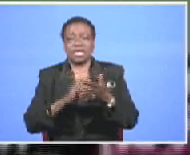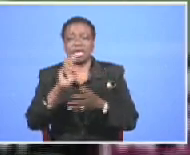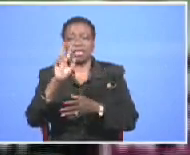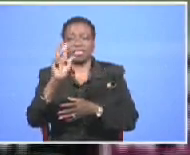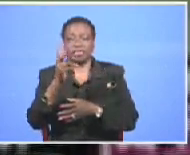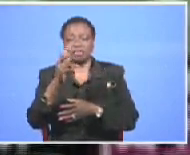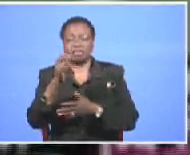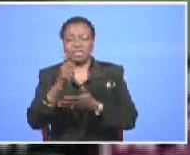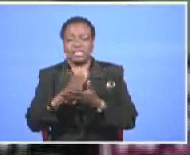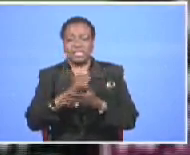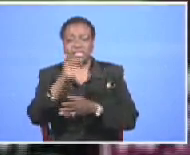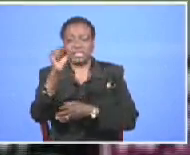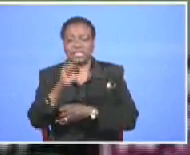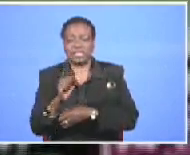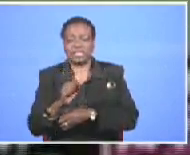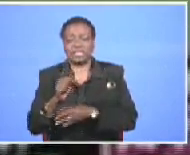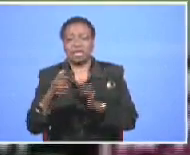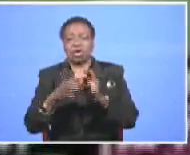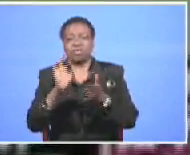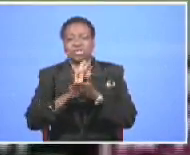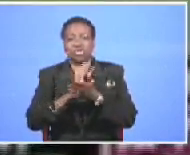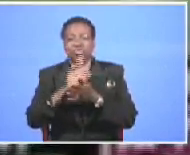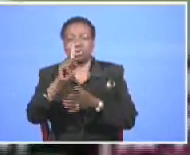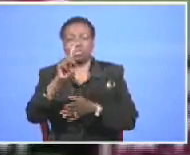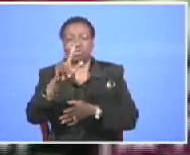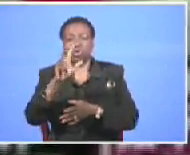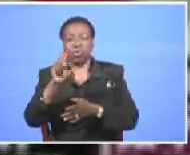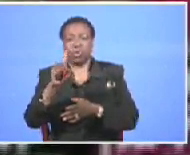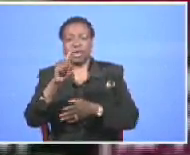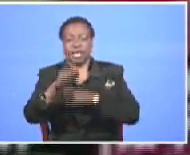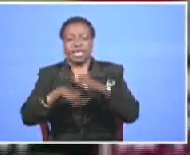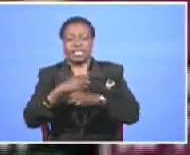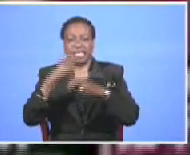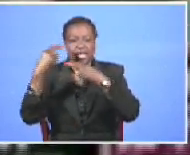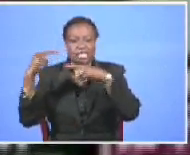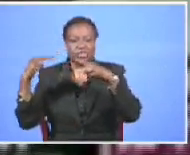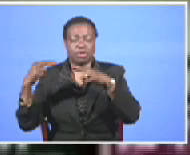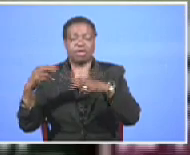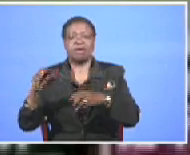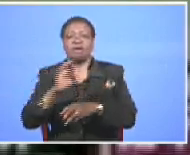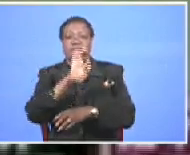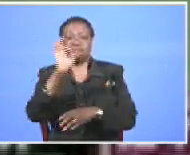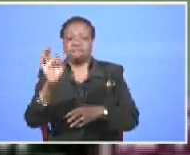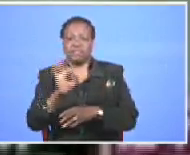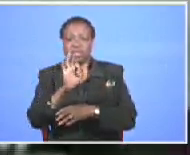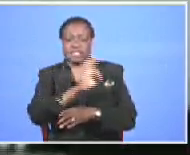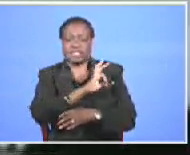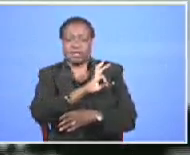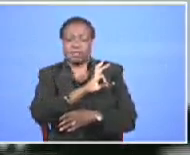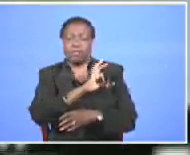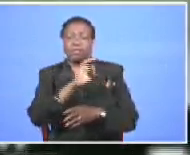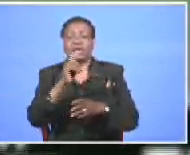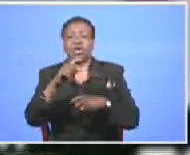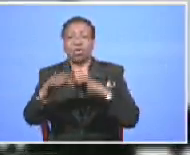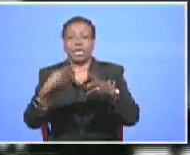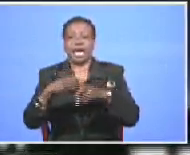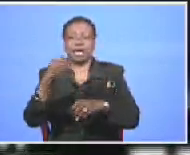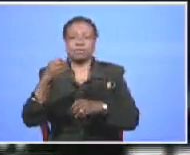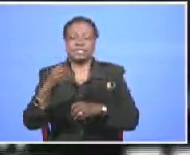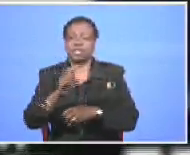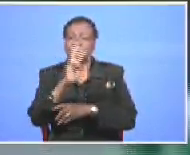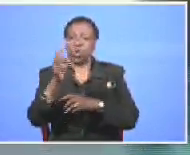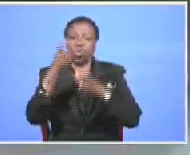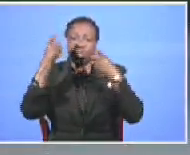the school's 131-year history. Now, Ferguson will go out on a winning note, as this is his final game as he is a